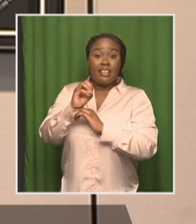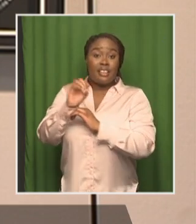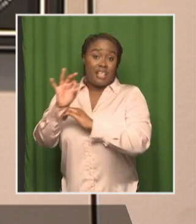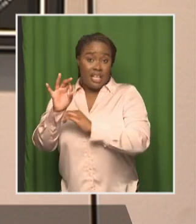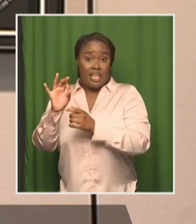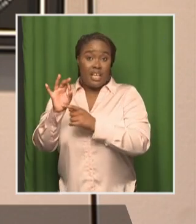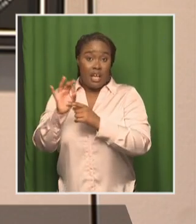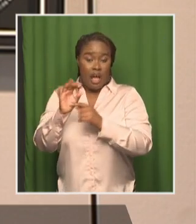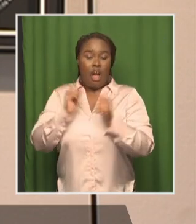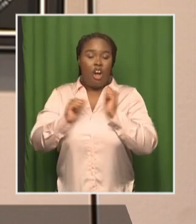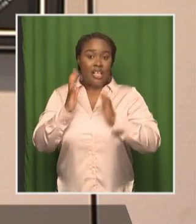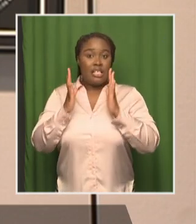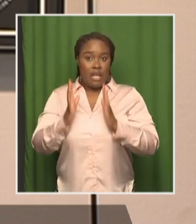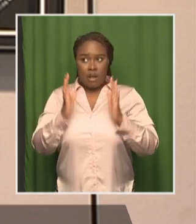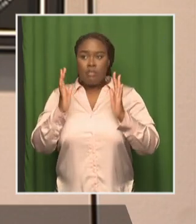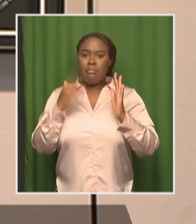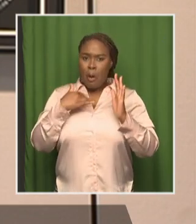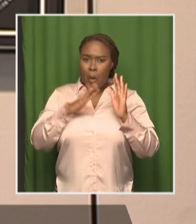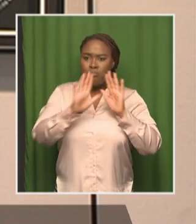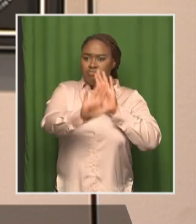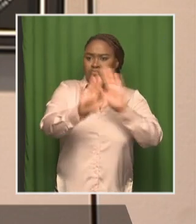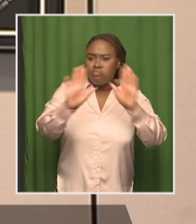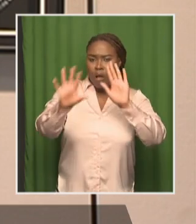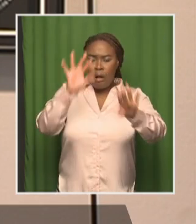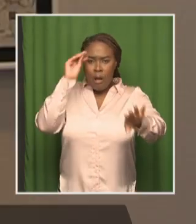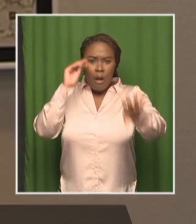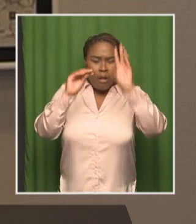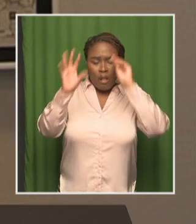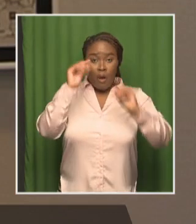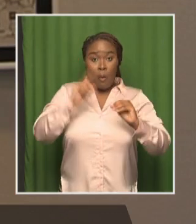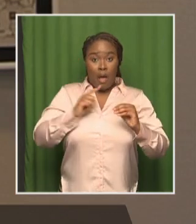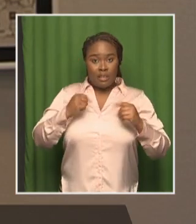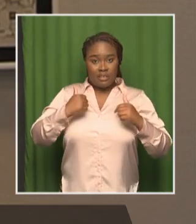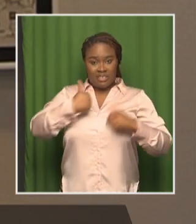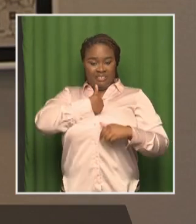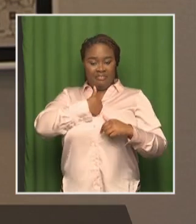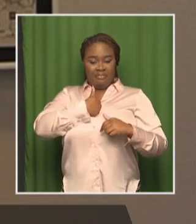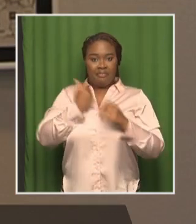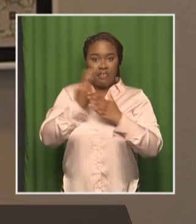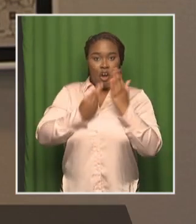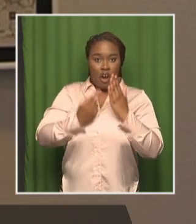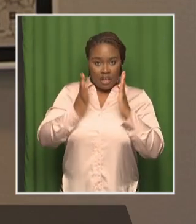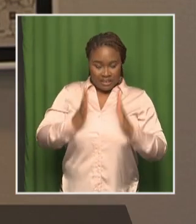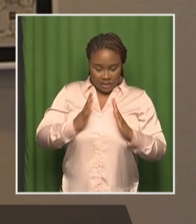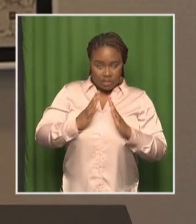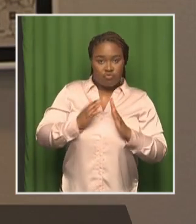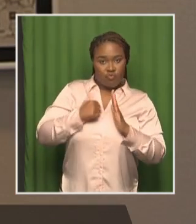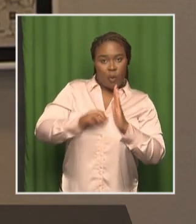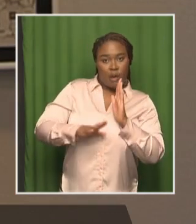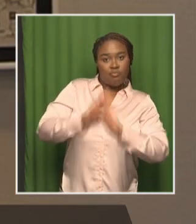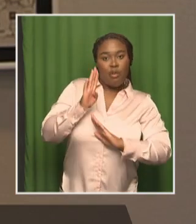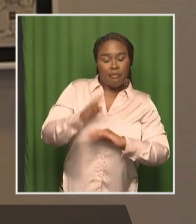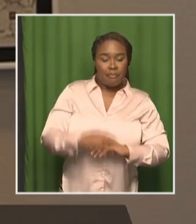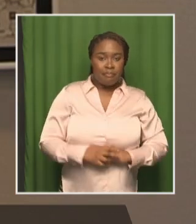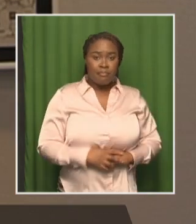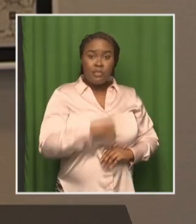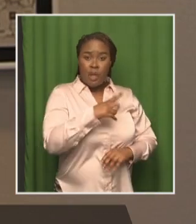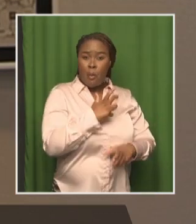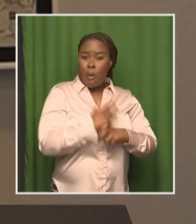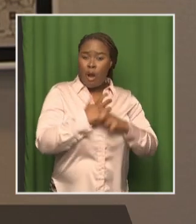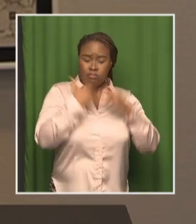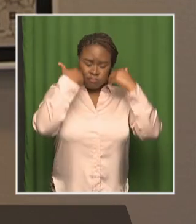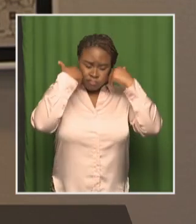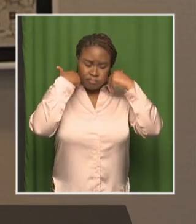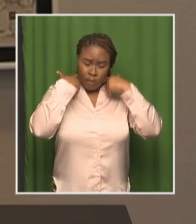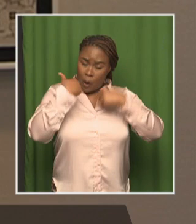of learning to become a better artist. While being a determined and hardworking individual can